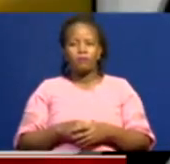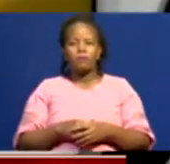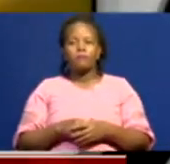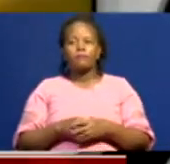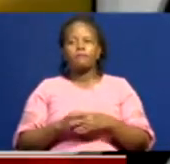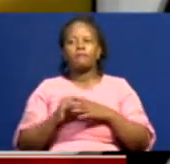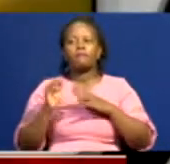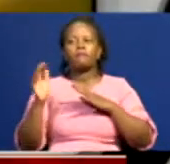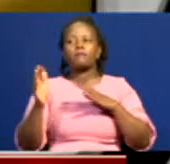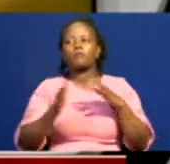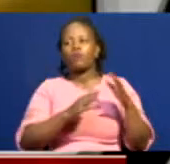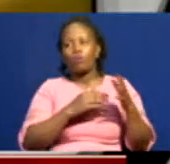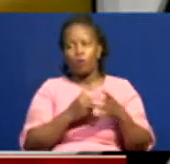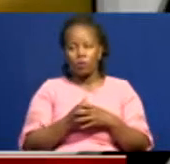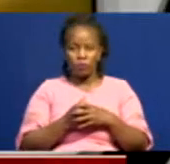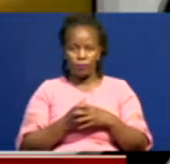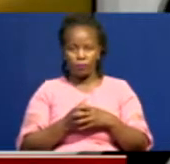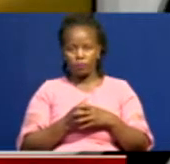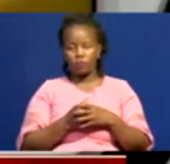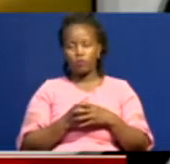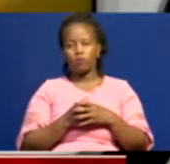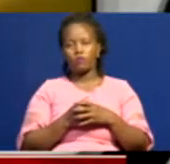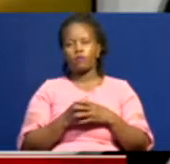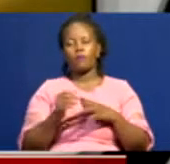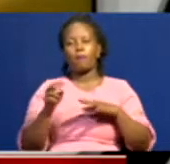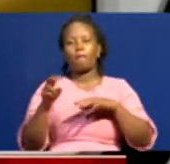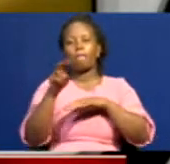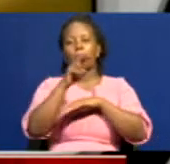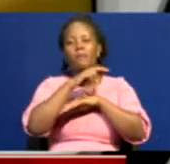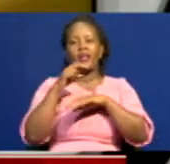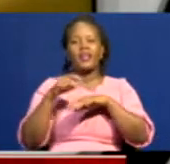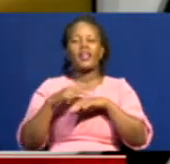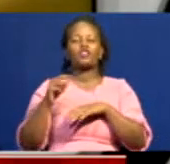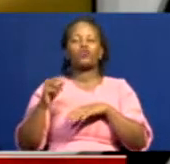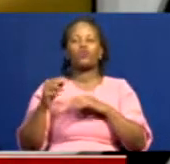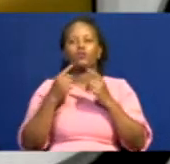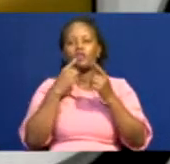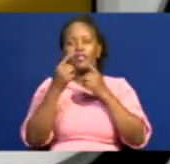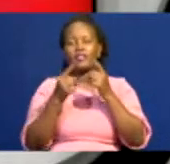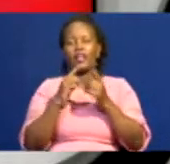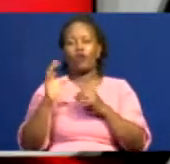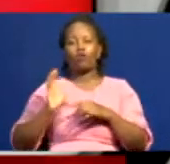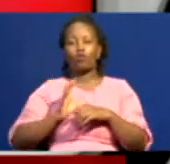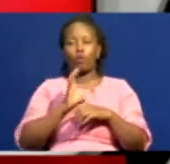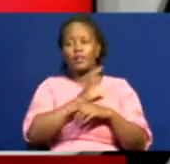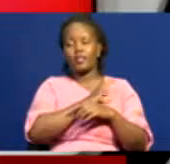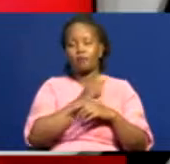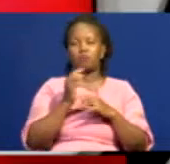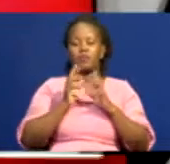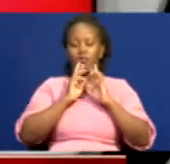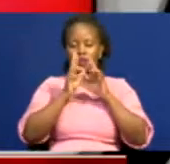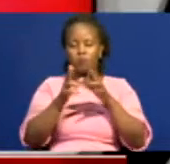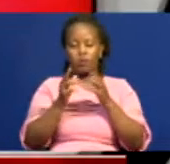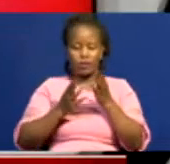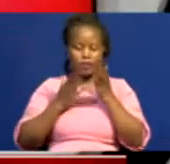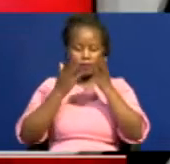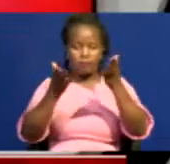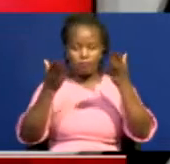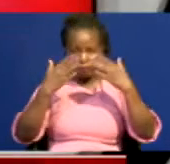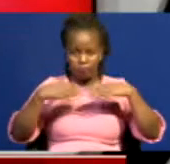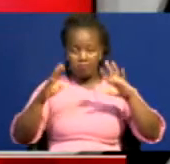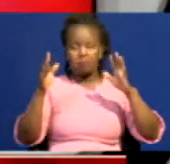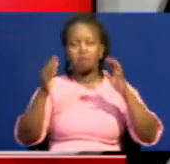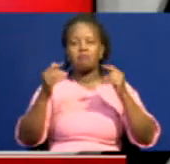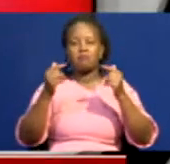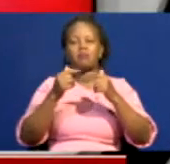Now, 2 days after the National Dialogue Committee presented its report, Azimio la Umoja One Kenya Party leader Raila